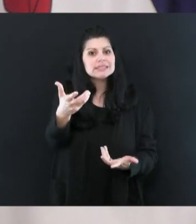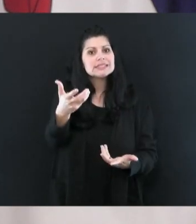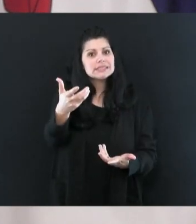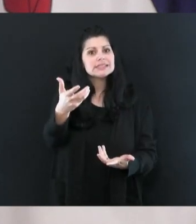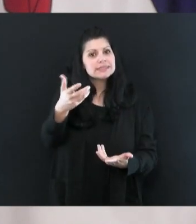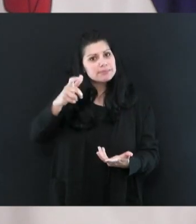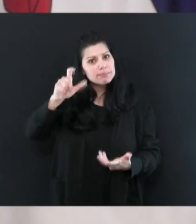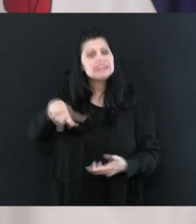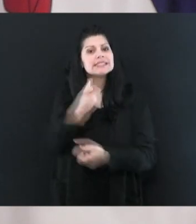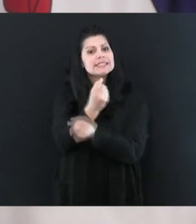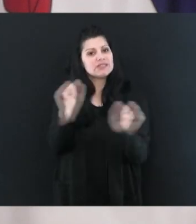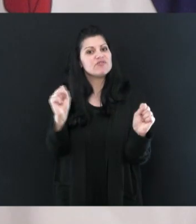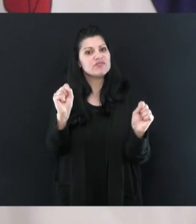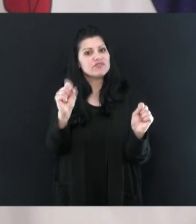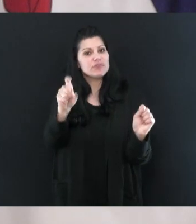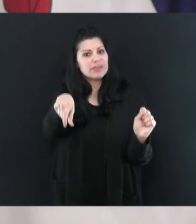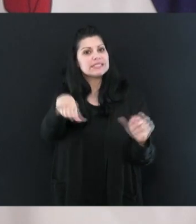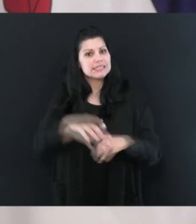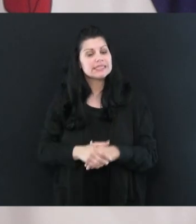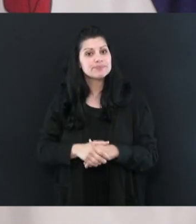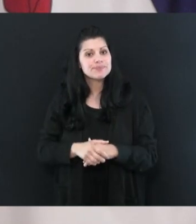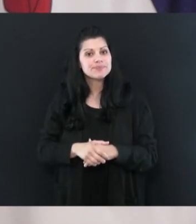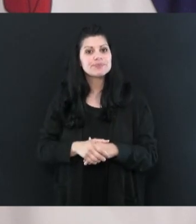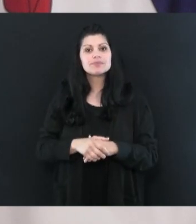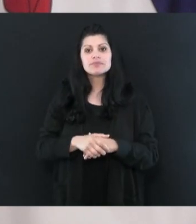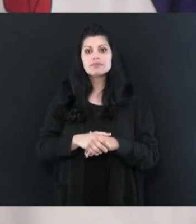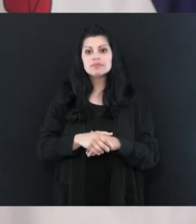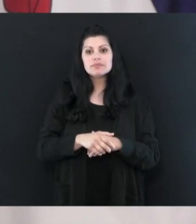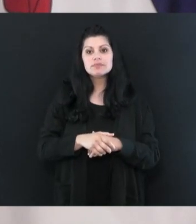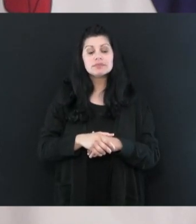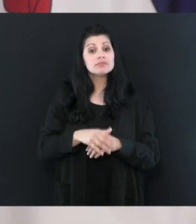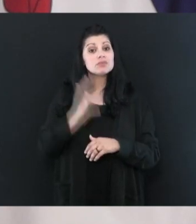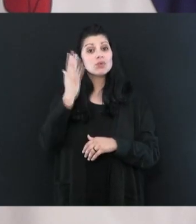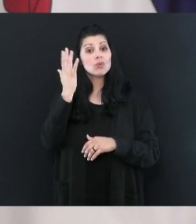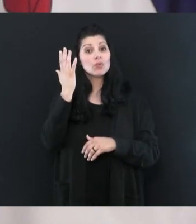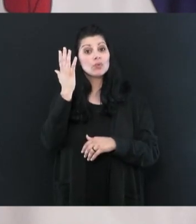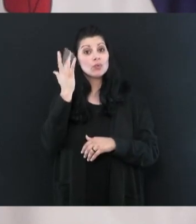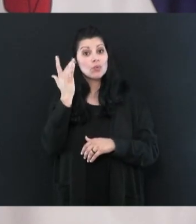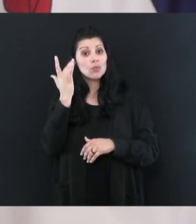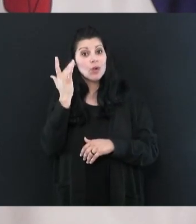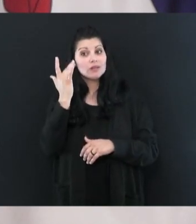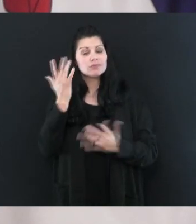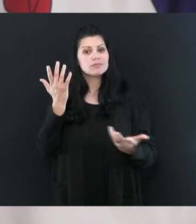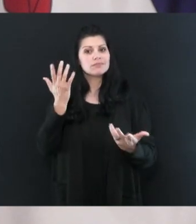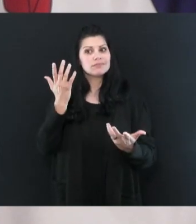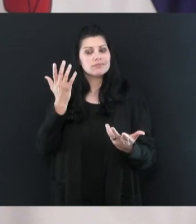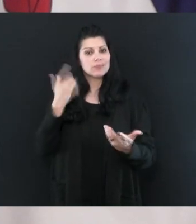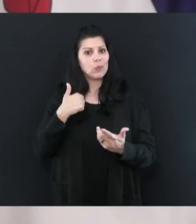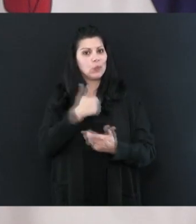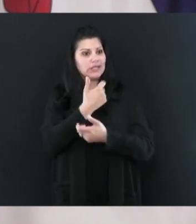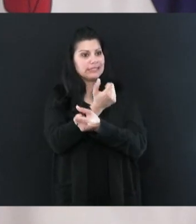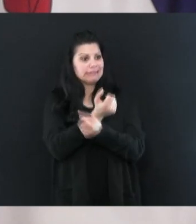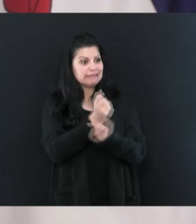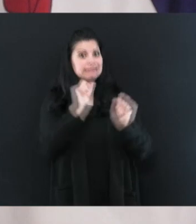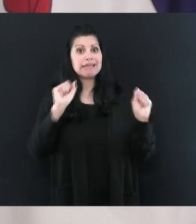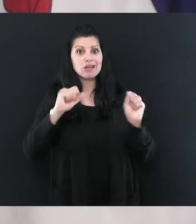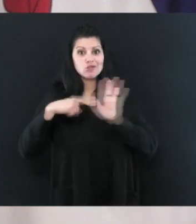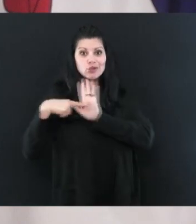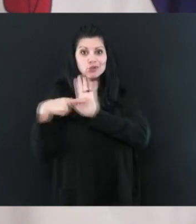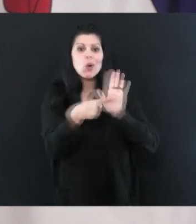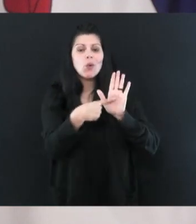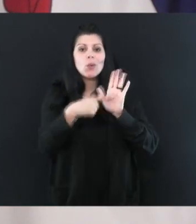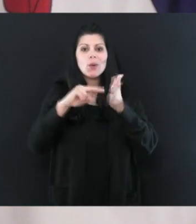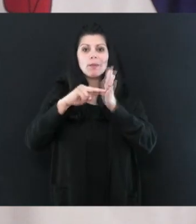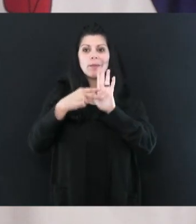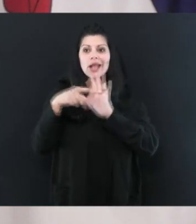as we possibly can. And those things that we do will only lead to others being safe and